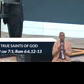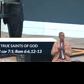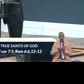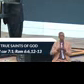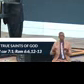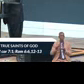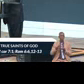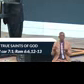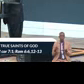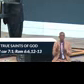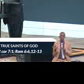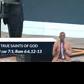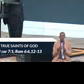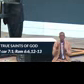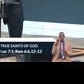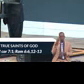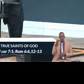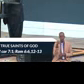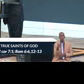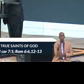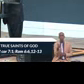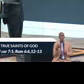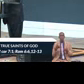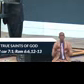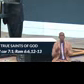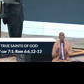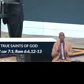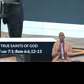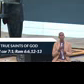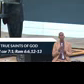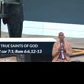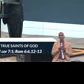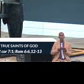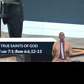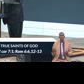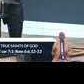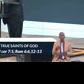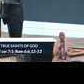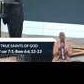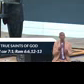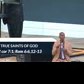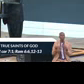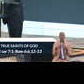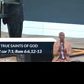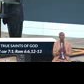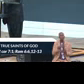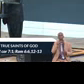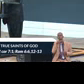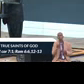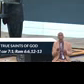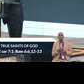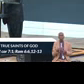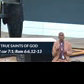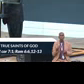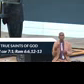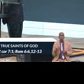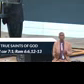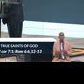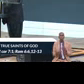yourself. Let us cleanse ourselves from all filthiness of the flesh